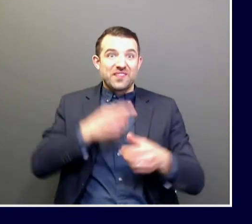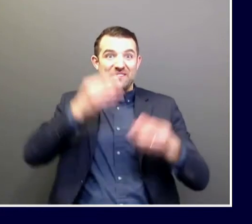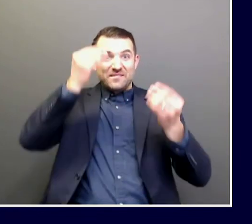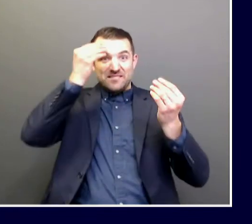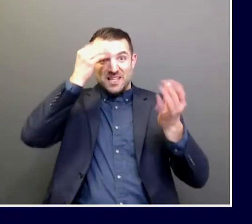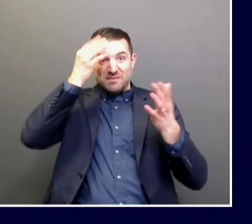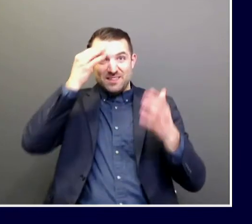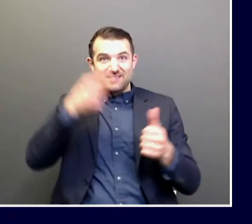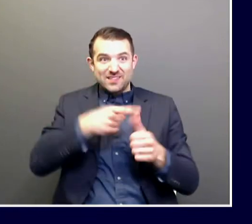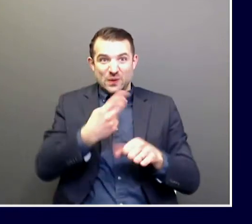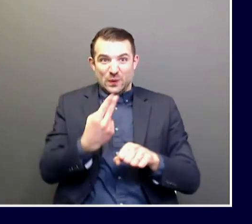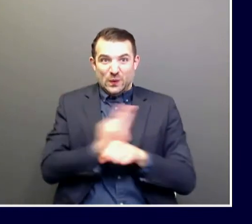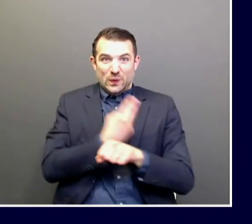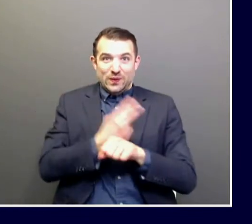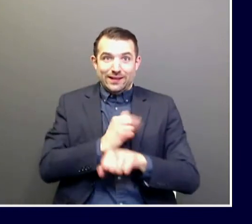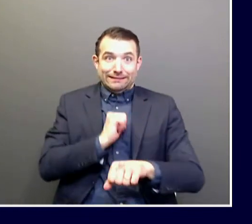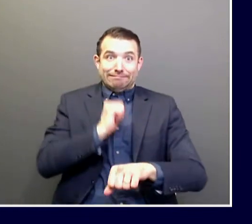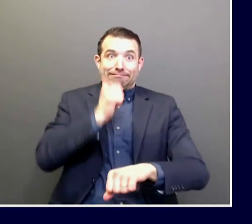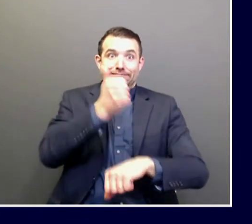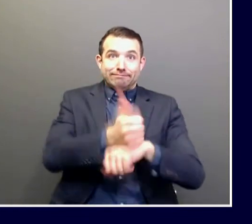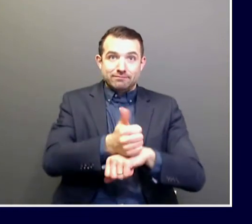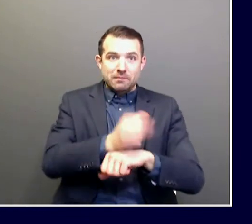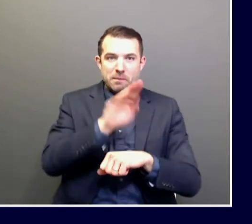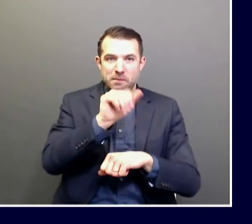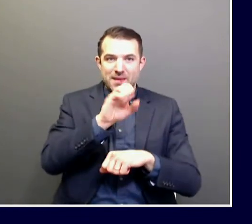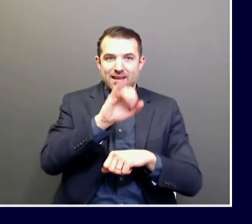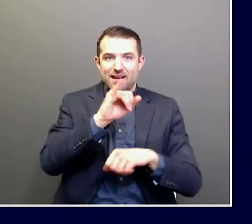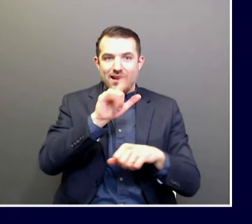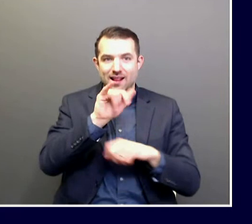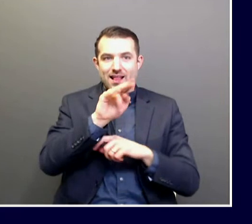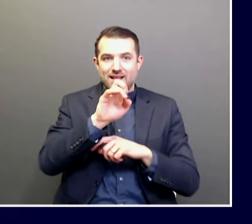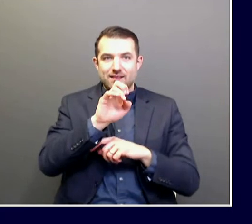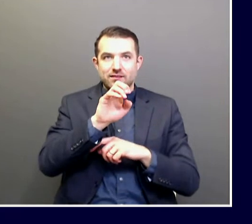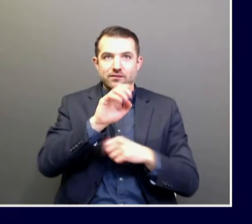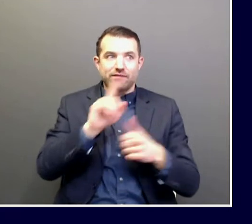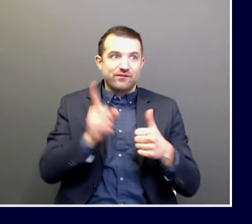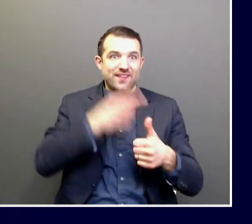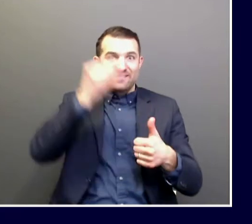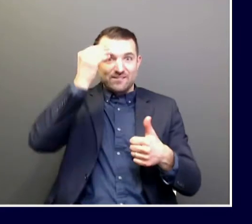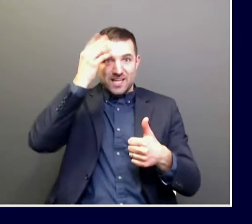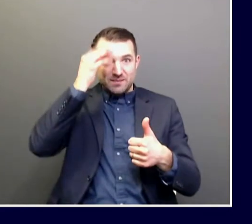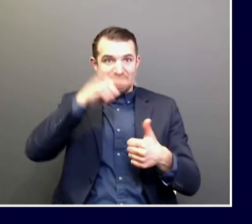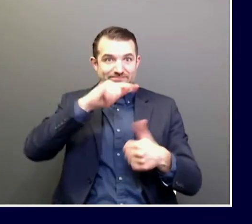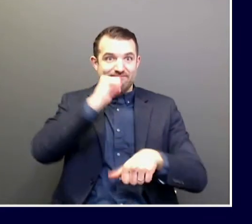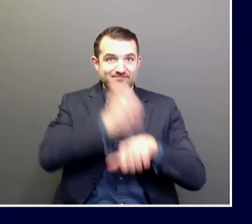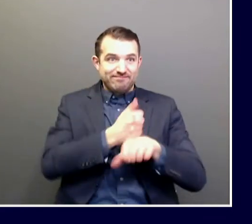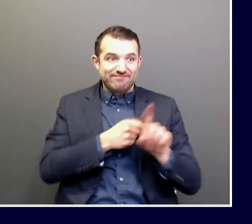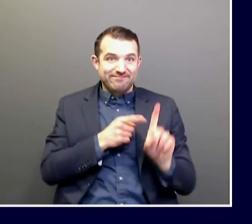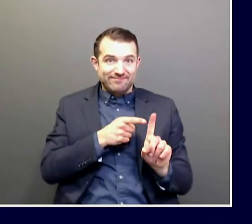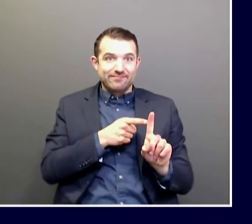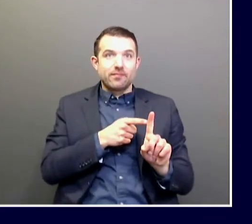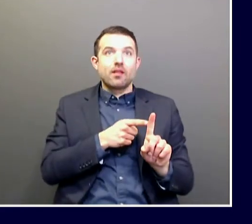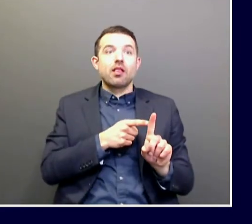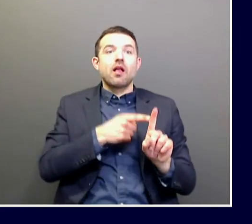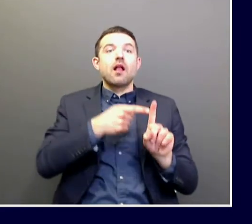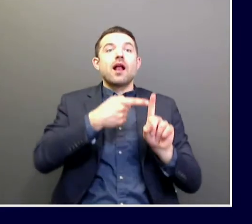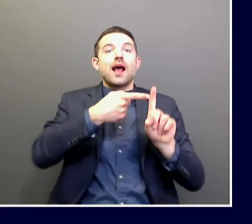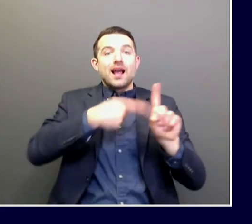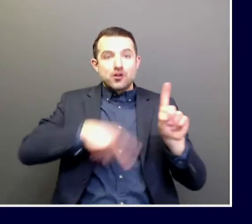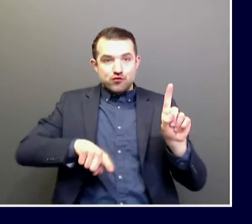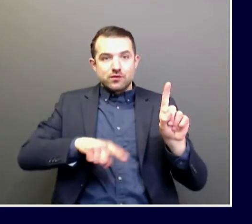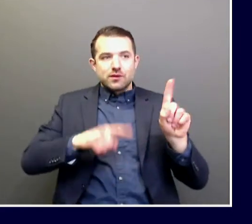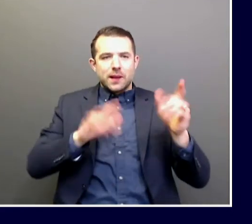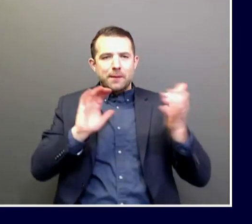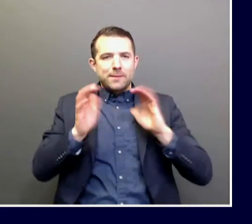to establish a baseline. We're going to be public with that, but having established a baseline, because it might be different in one community